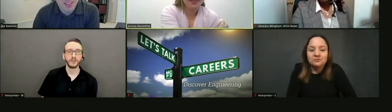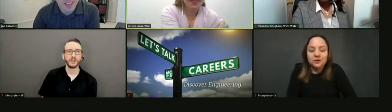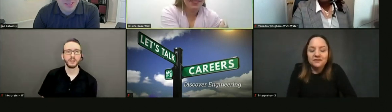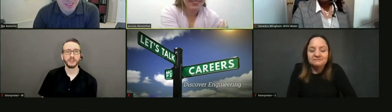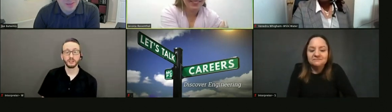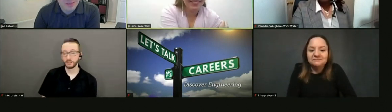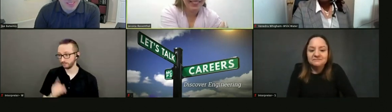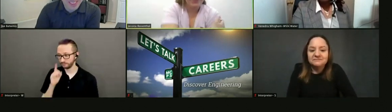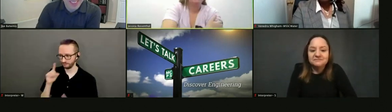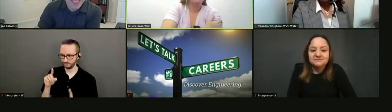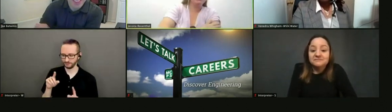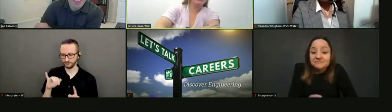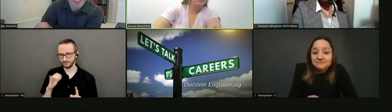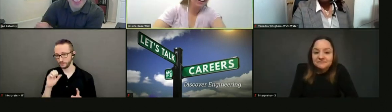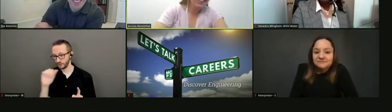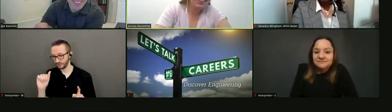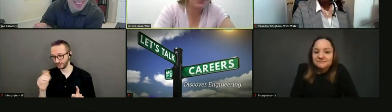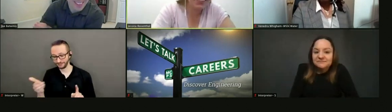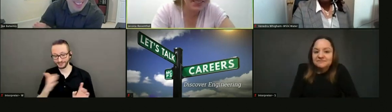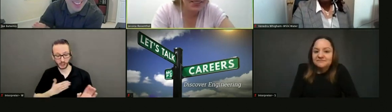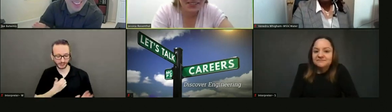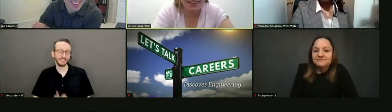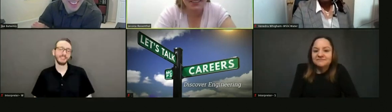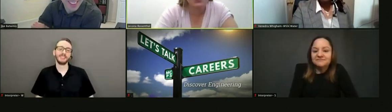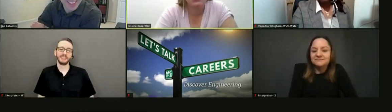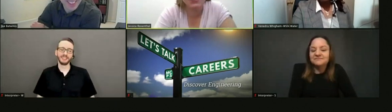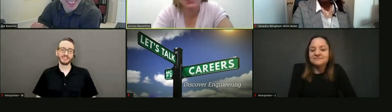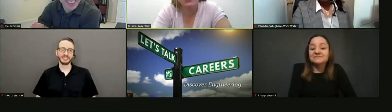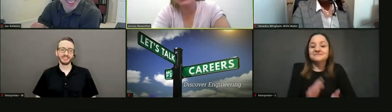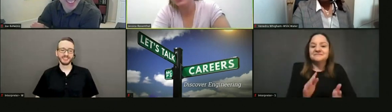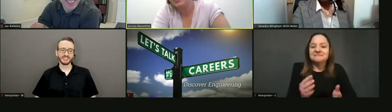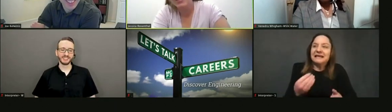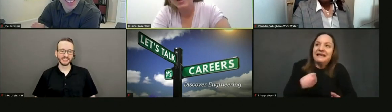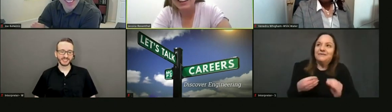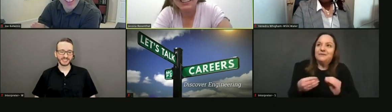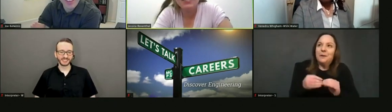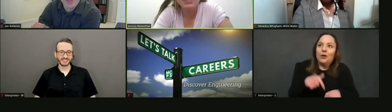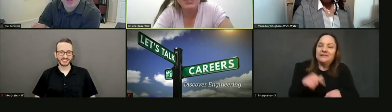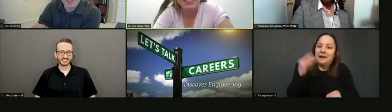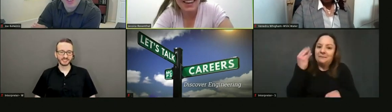Sounds like Jessica had something. Go ahead, Jessica. gives you more time to think of what, Joe.